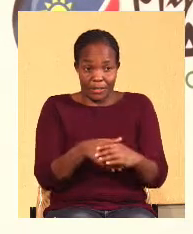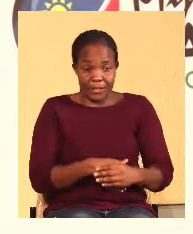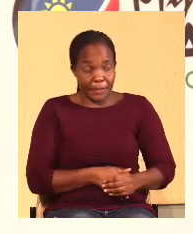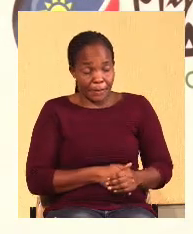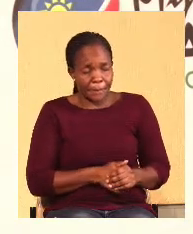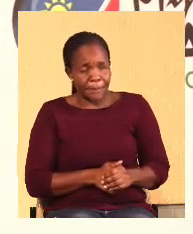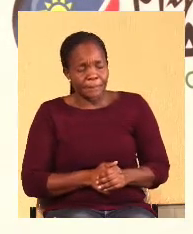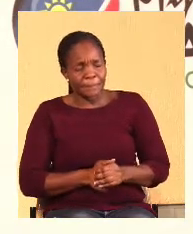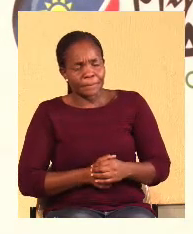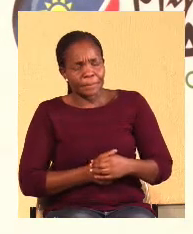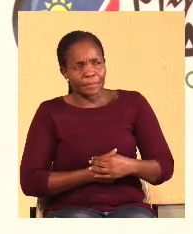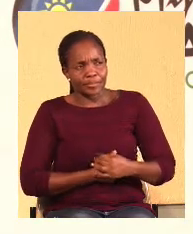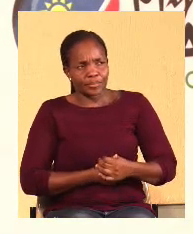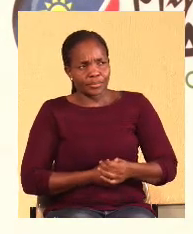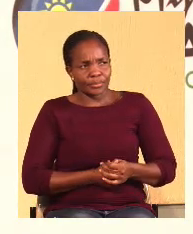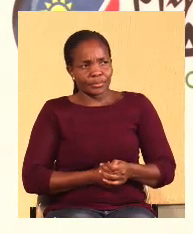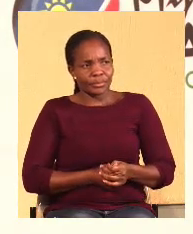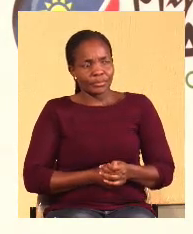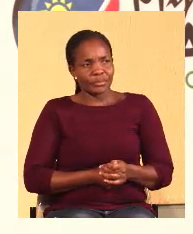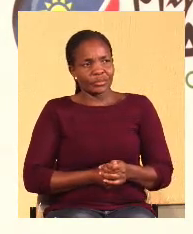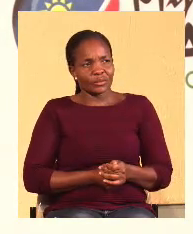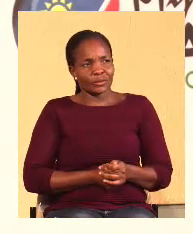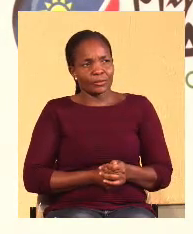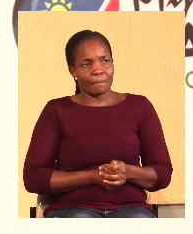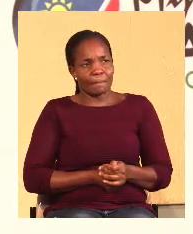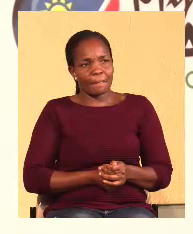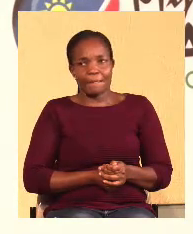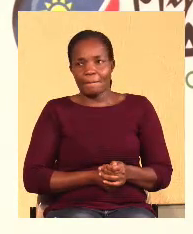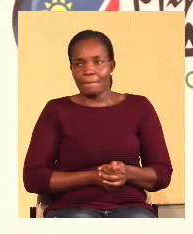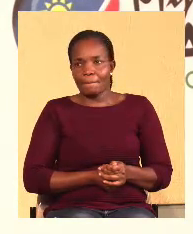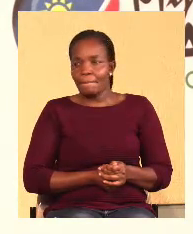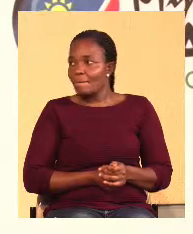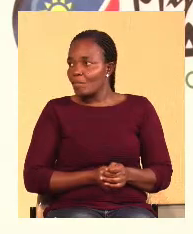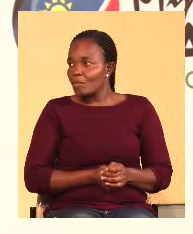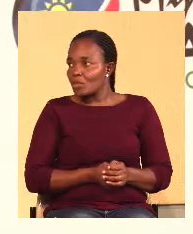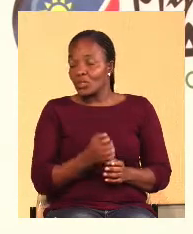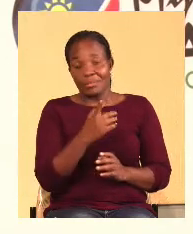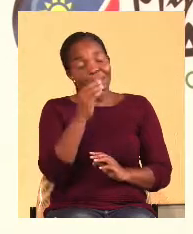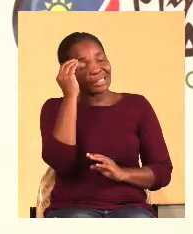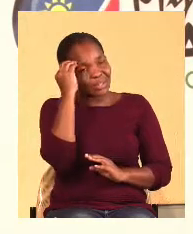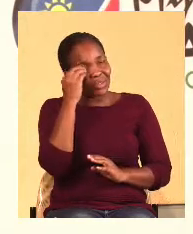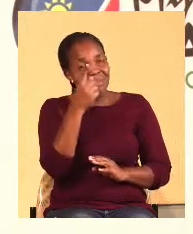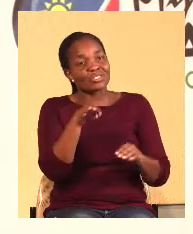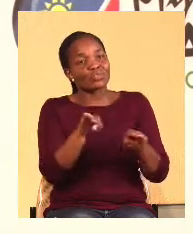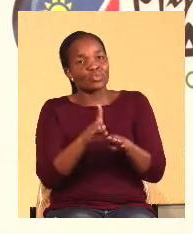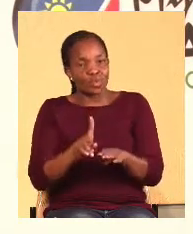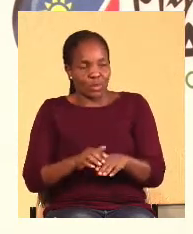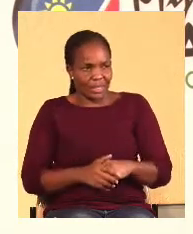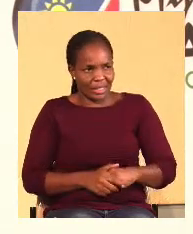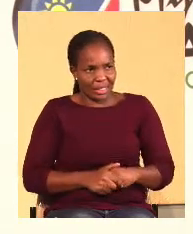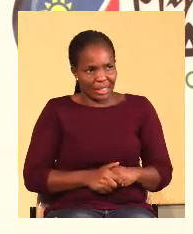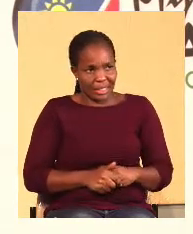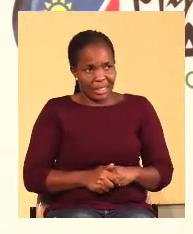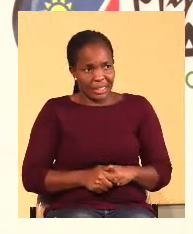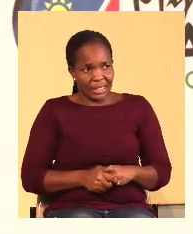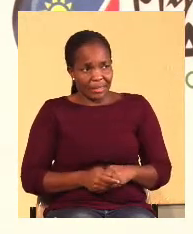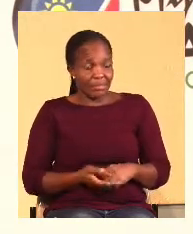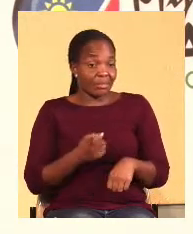then engage the Ministry of Trade just to understand what is it that they need to do because I'm not too sure at this stage where they are, whether they